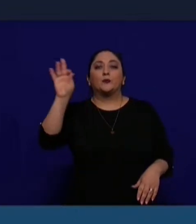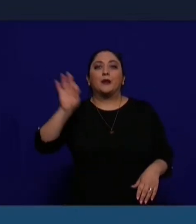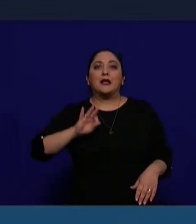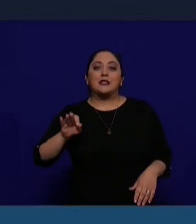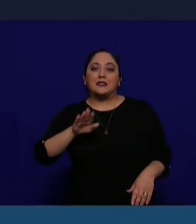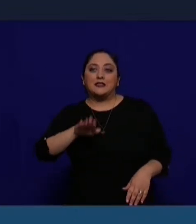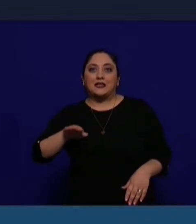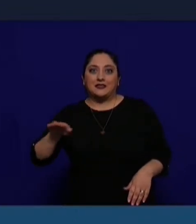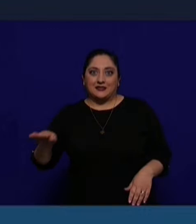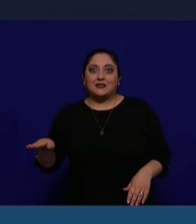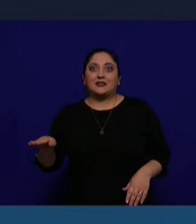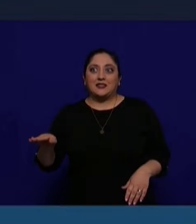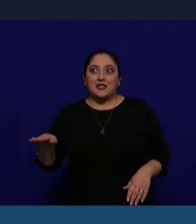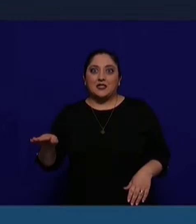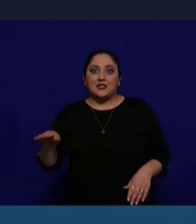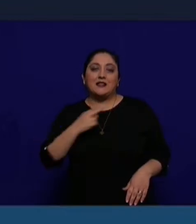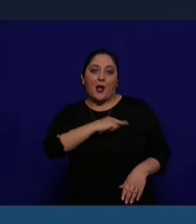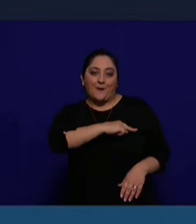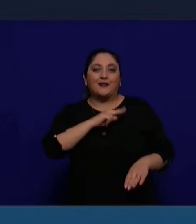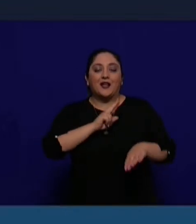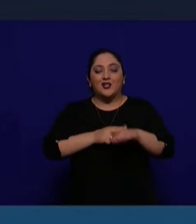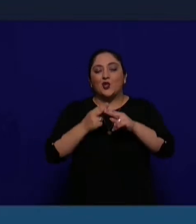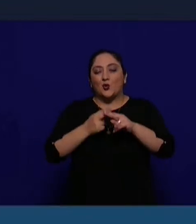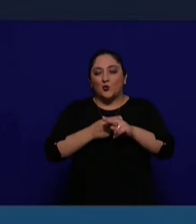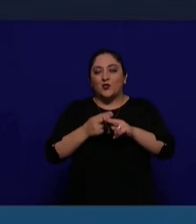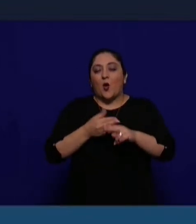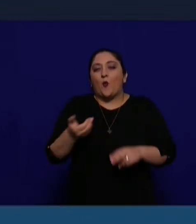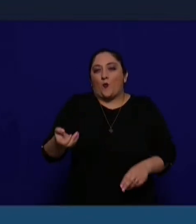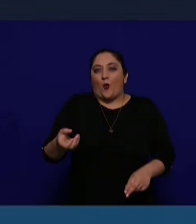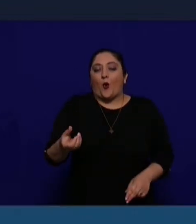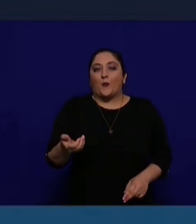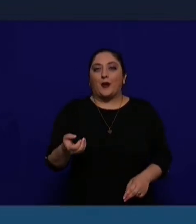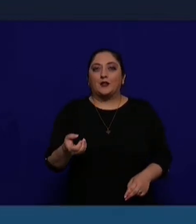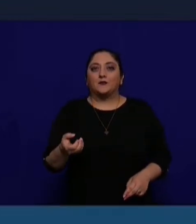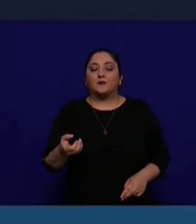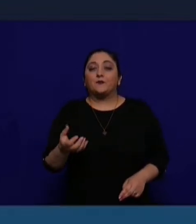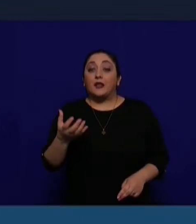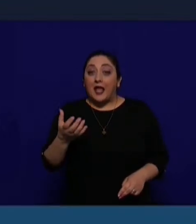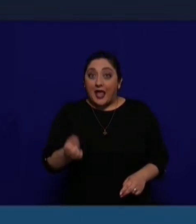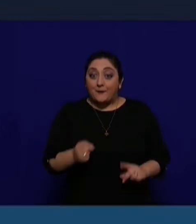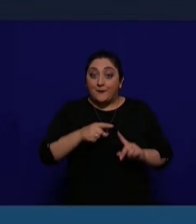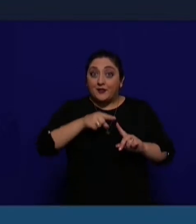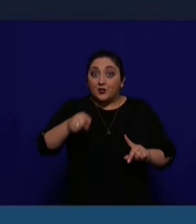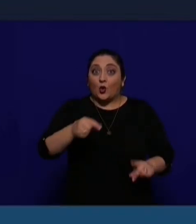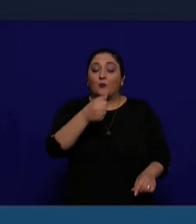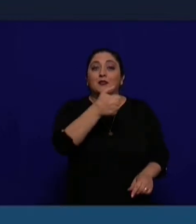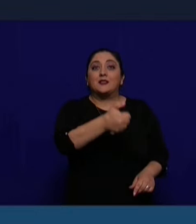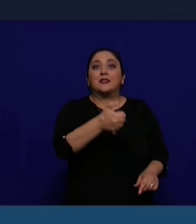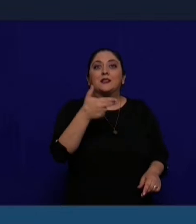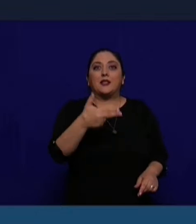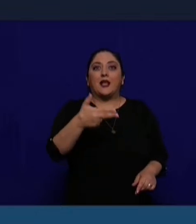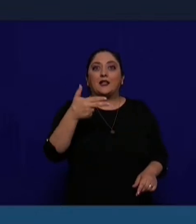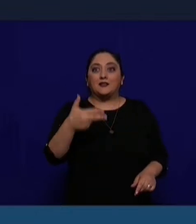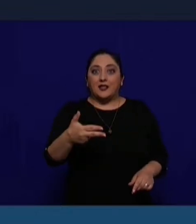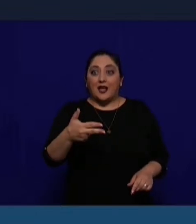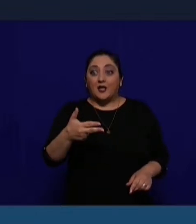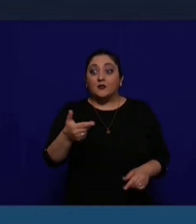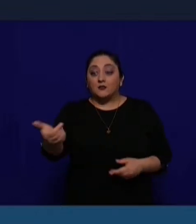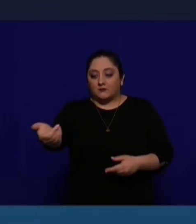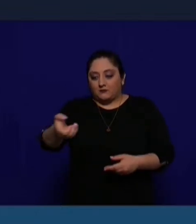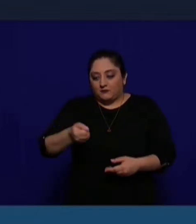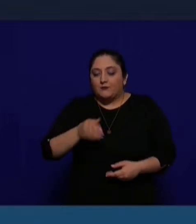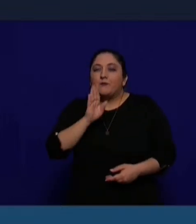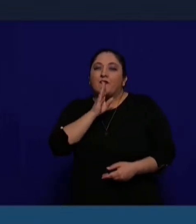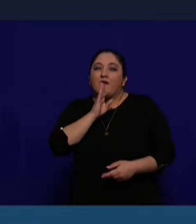tal-population tad-digital age u kien hemm 688 li nataw il-COVID code li